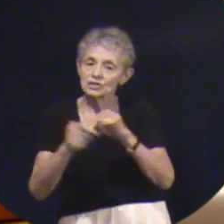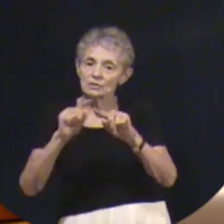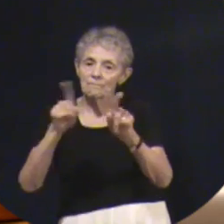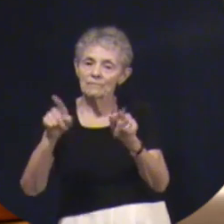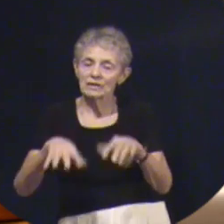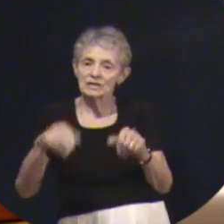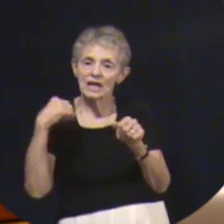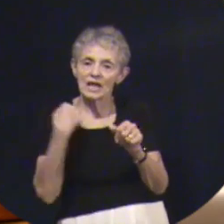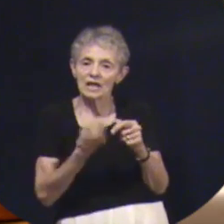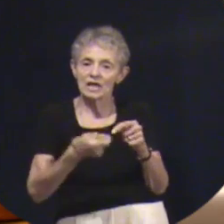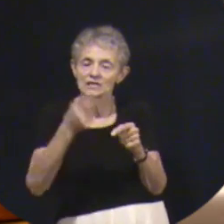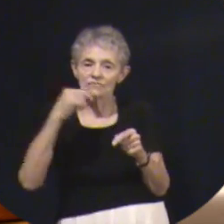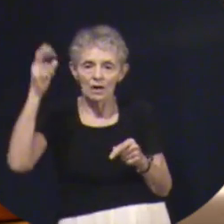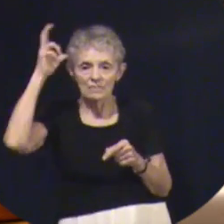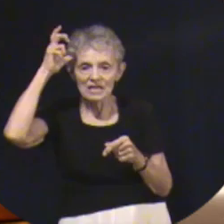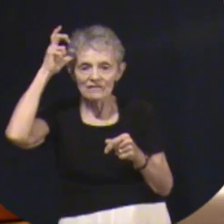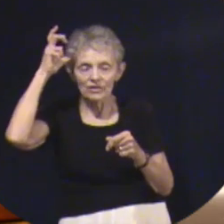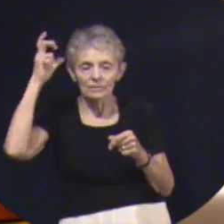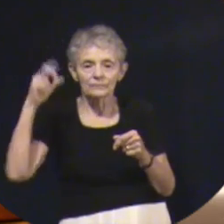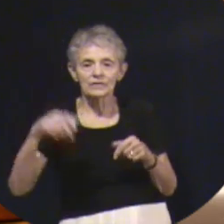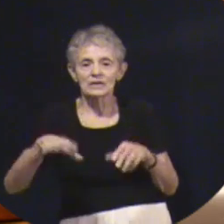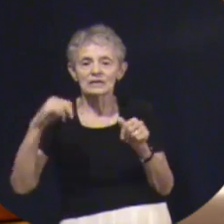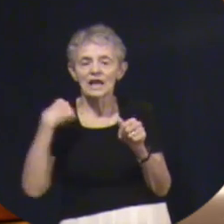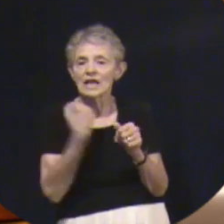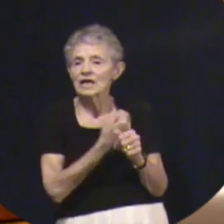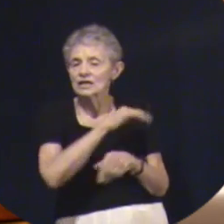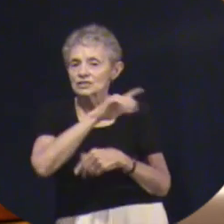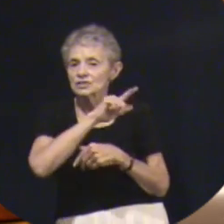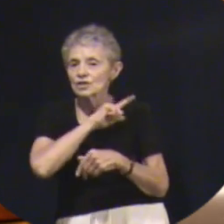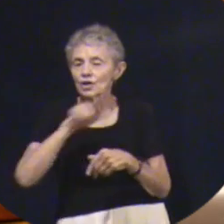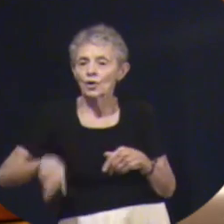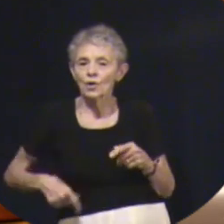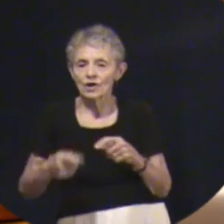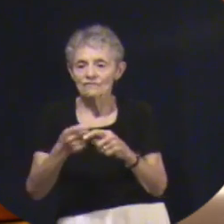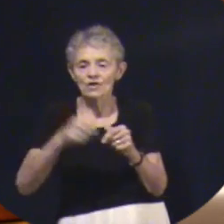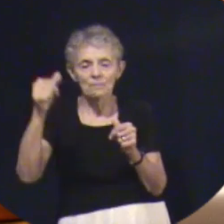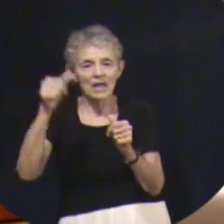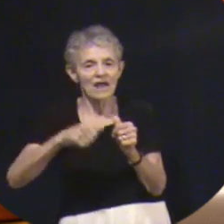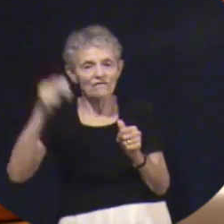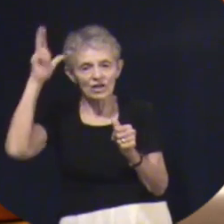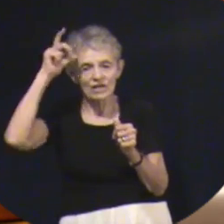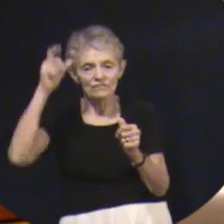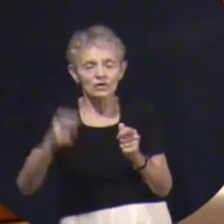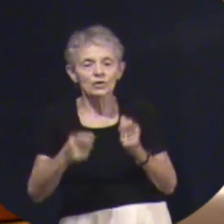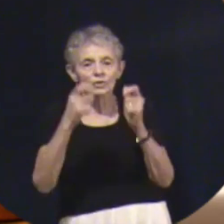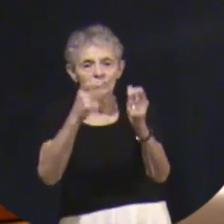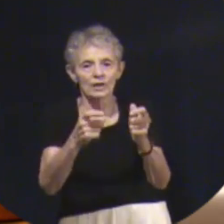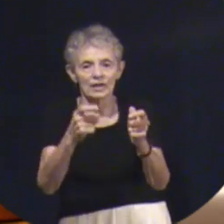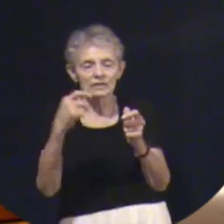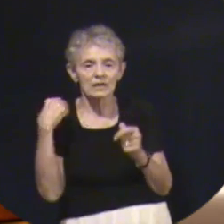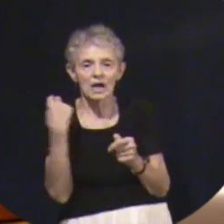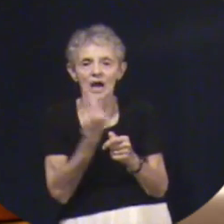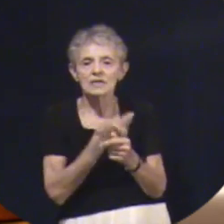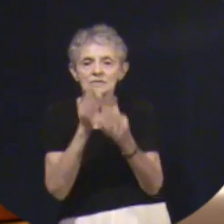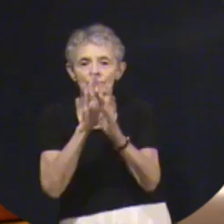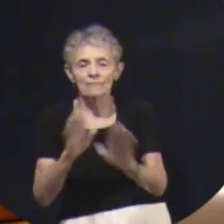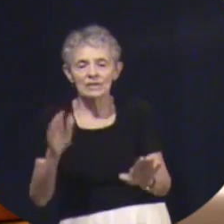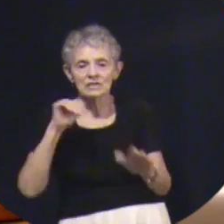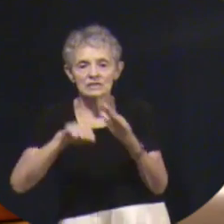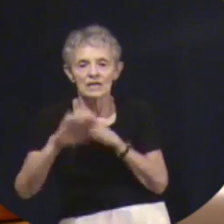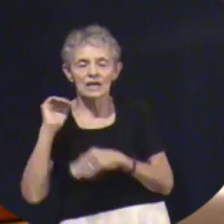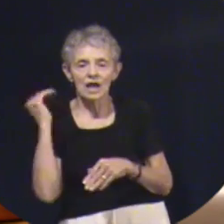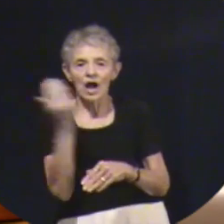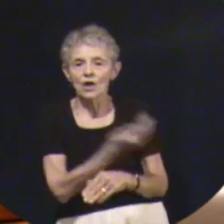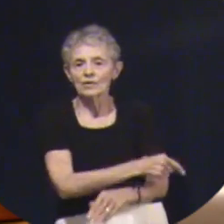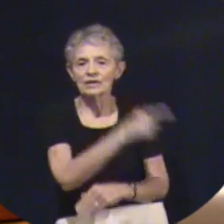us from evil. Deliver us, Lord, from every evil. graciously grant peace in our days,